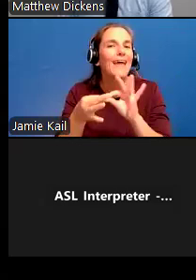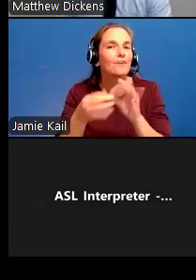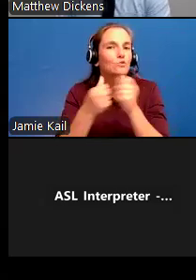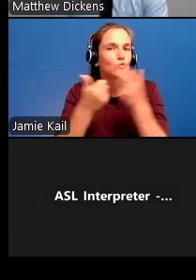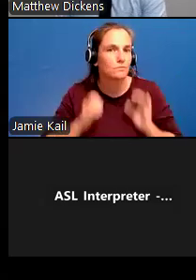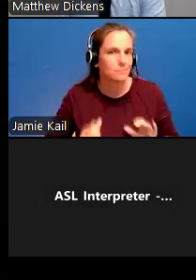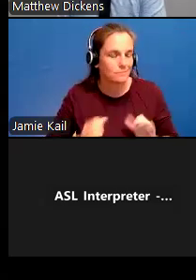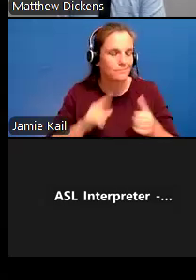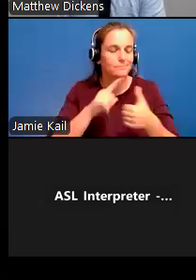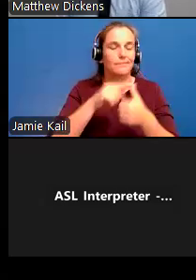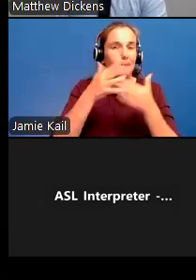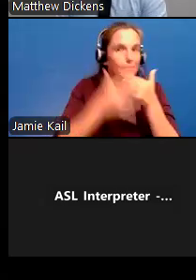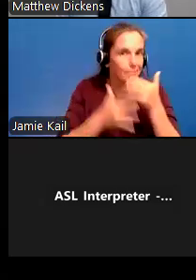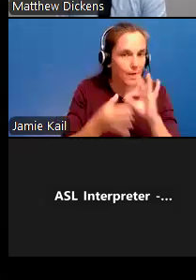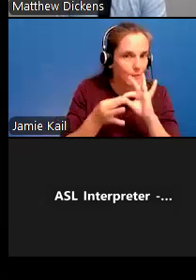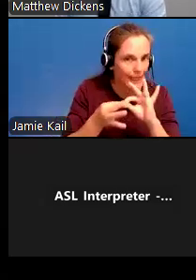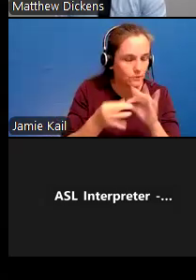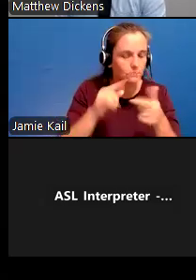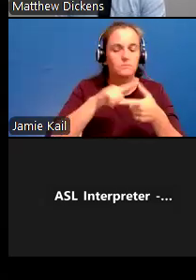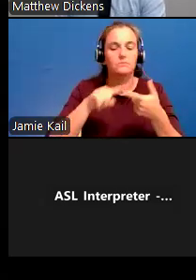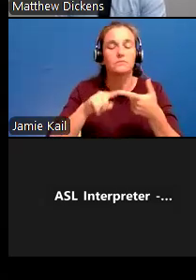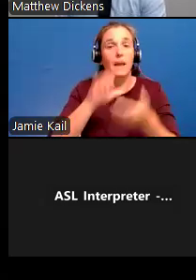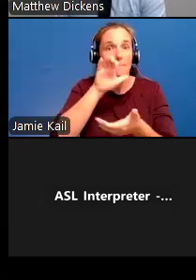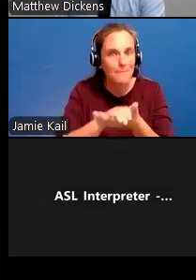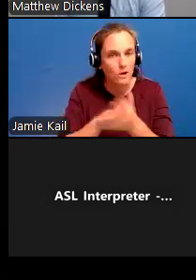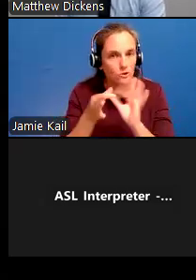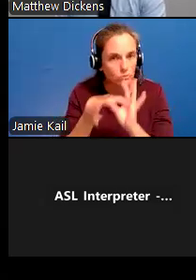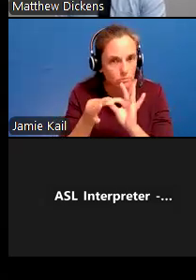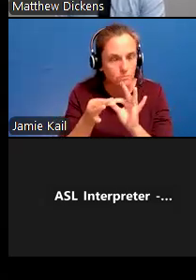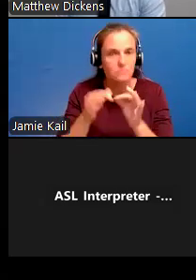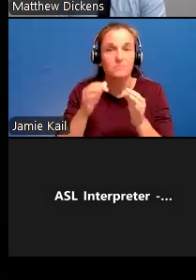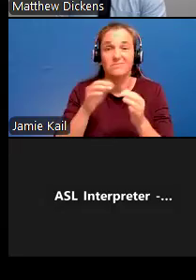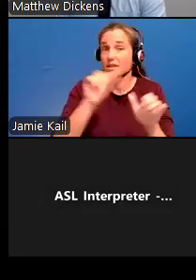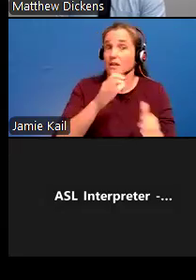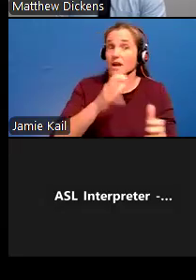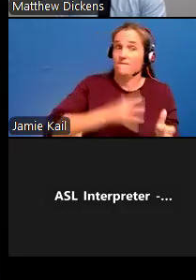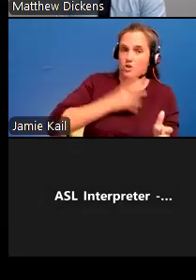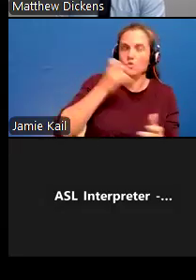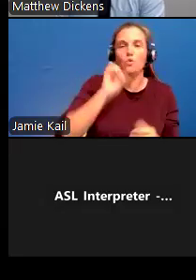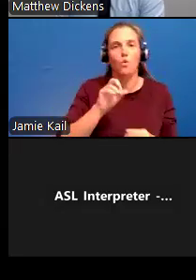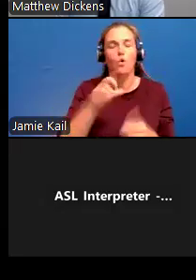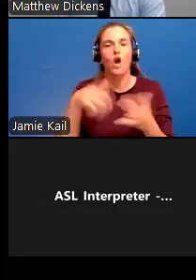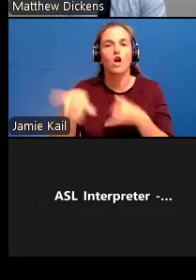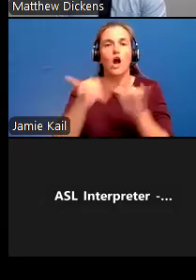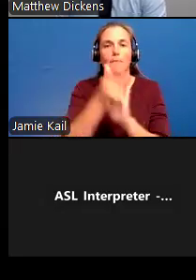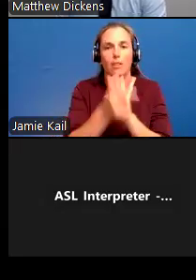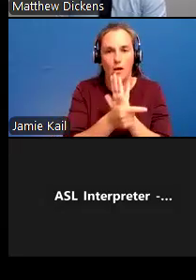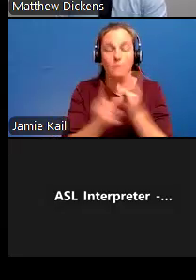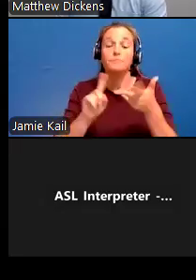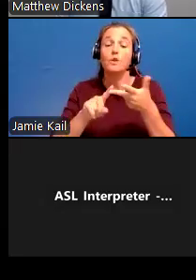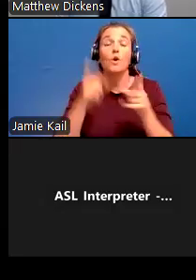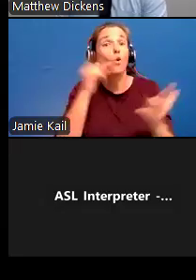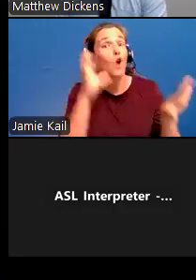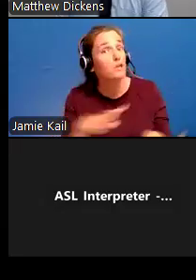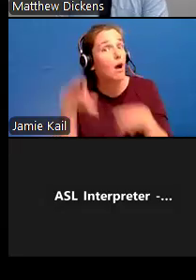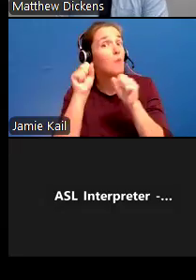by blood, marriage. Marriage can be official or common law, or adoption.